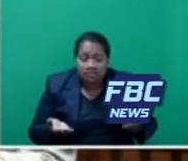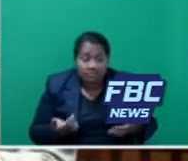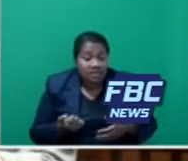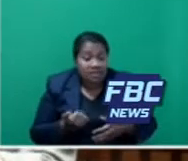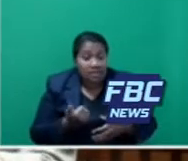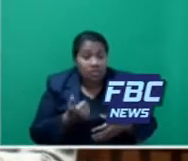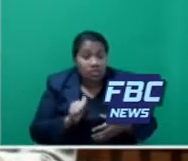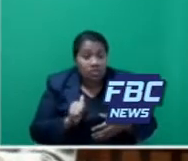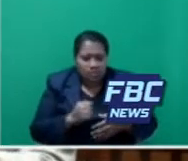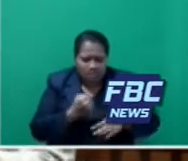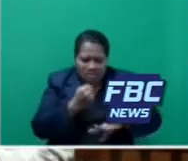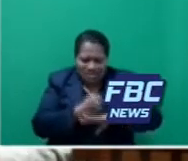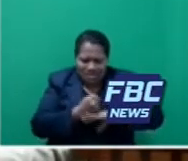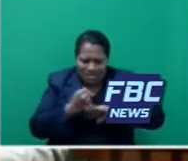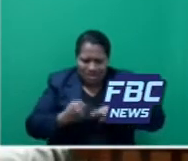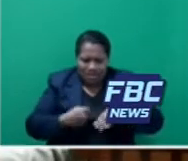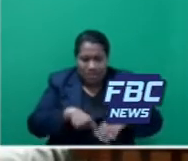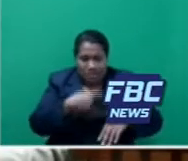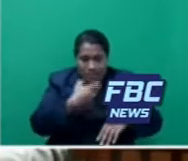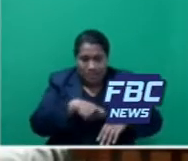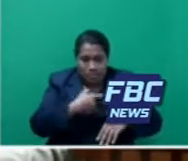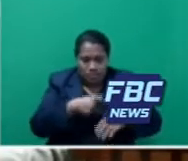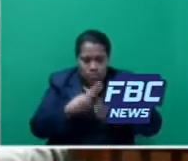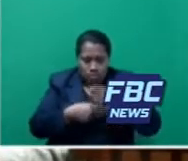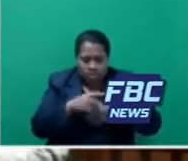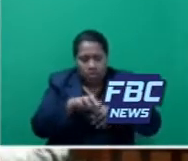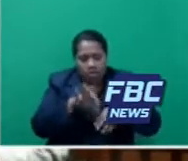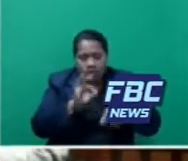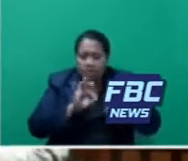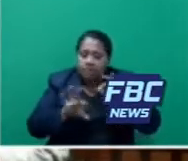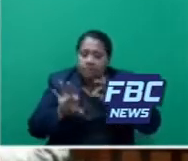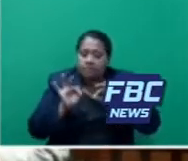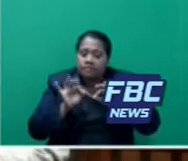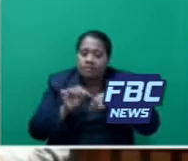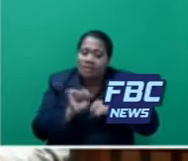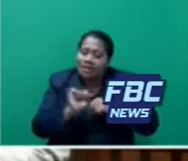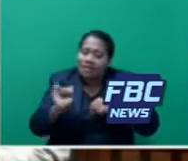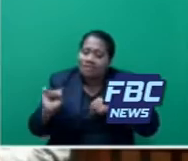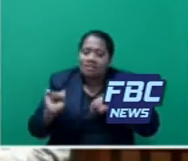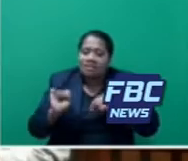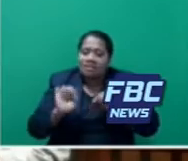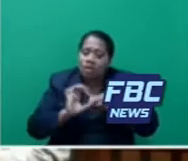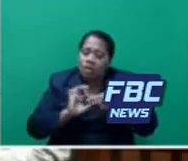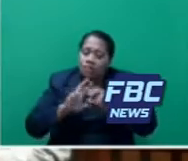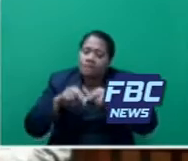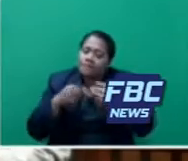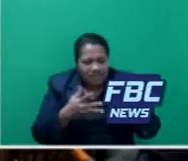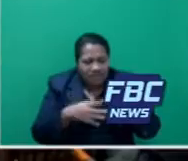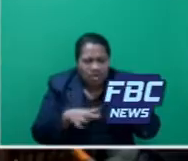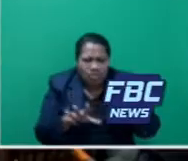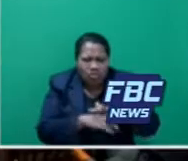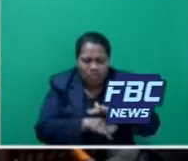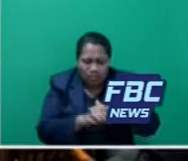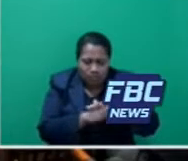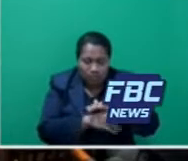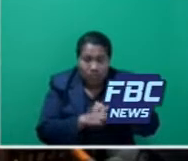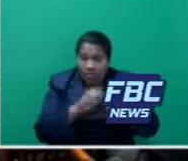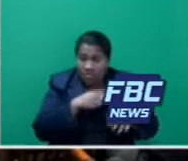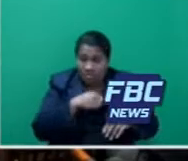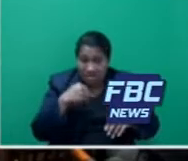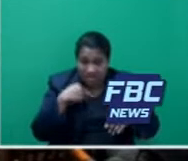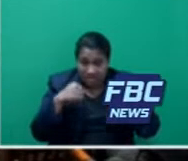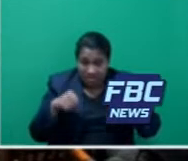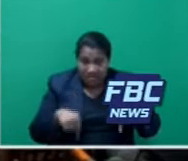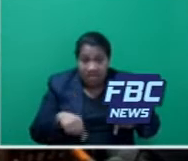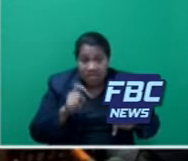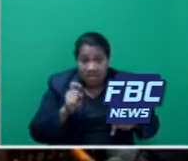personnel to select and pick their relatives. They're even being racist. If he has the guts